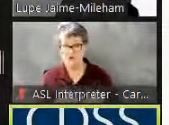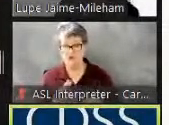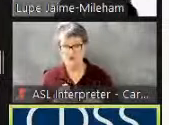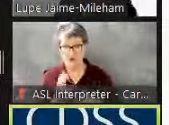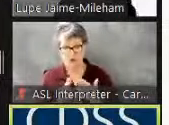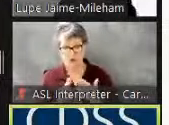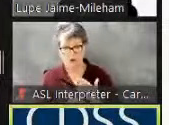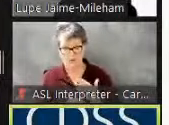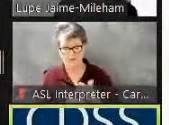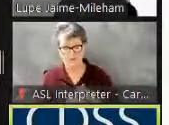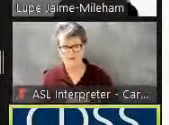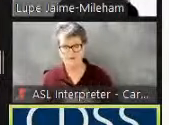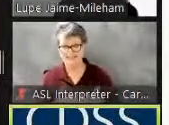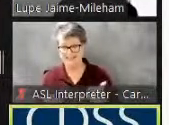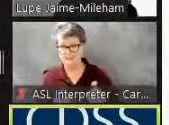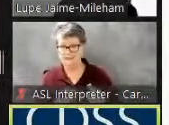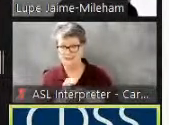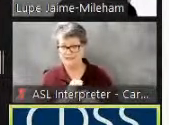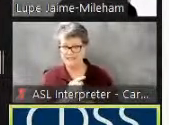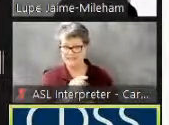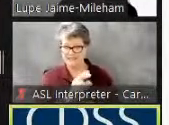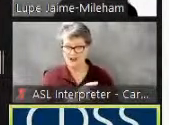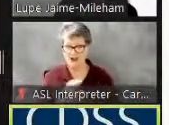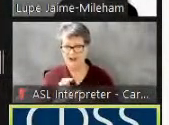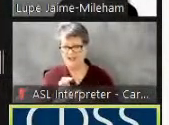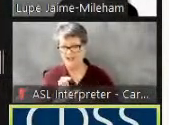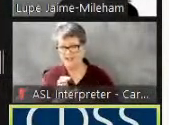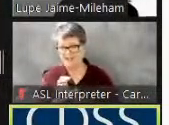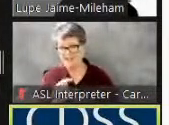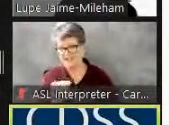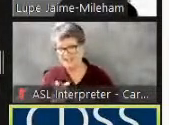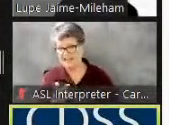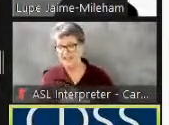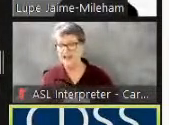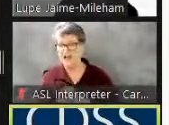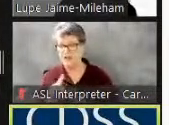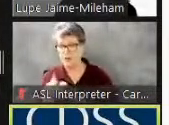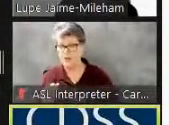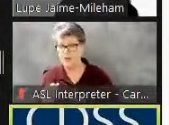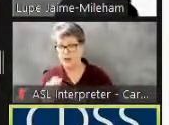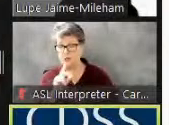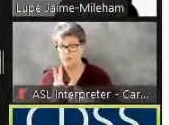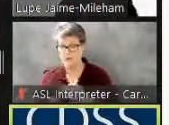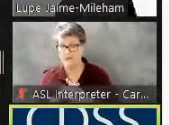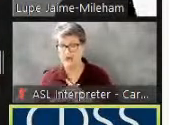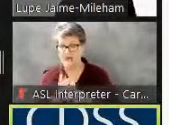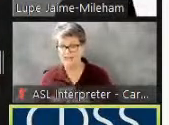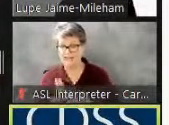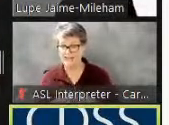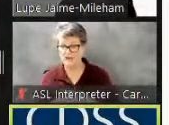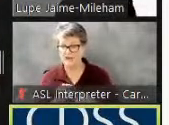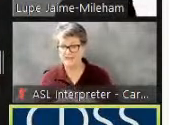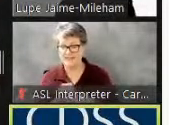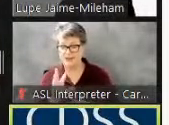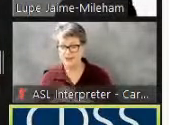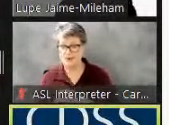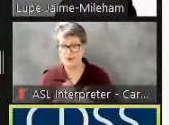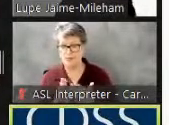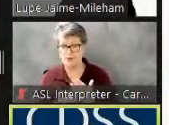programs, outside of CCTR and CMIG, that receive a COLA, the COLA is applied as an increase in the total program funding. So